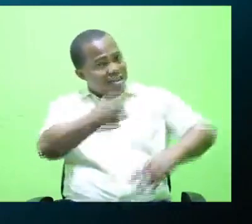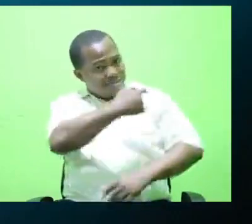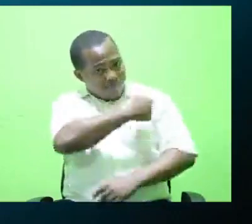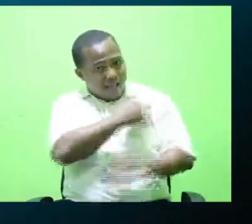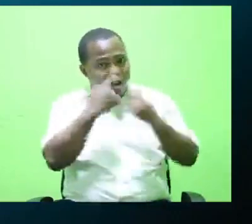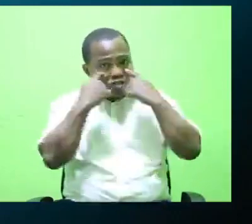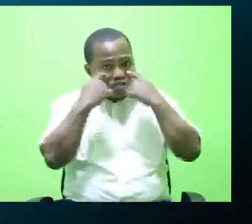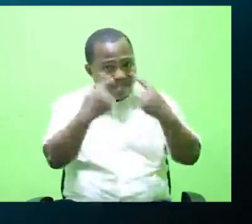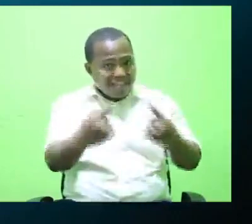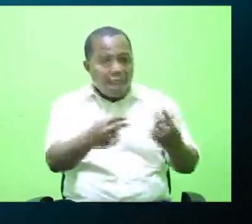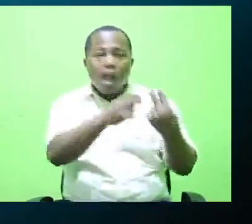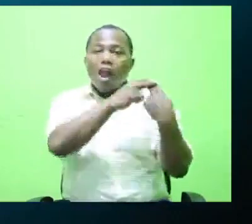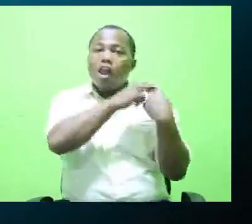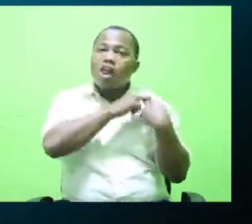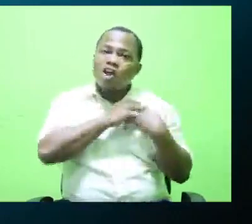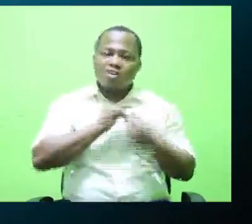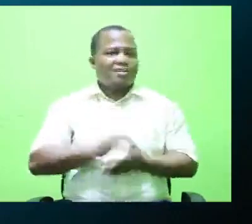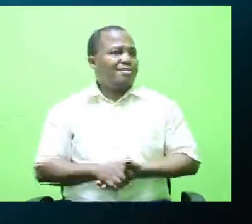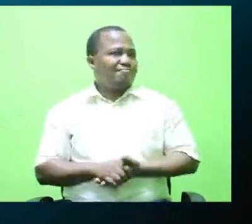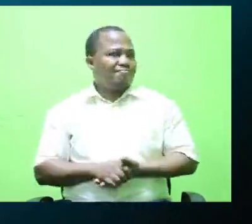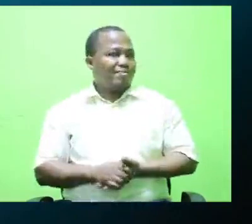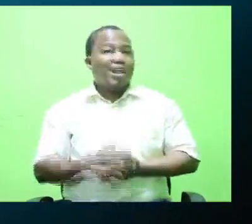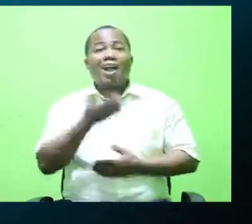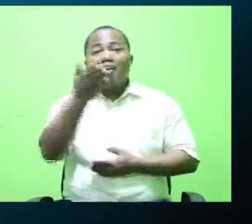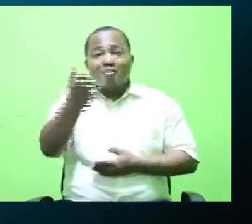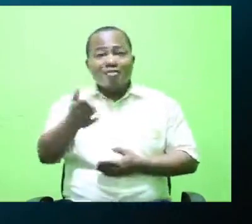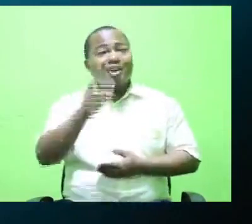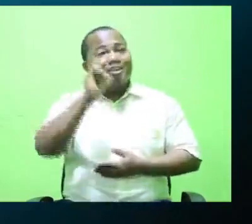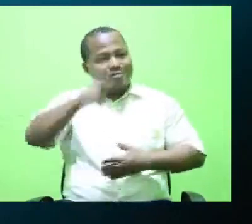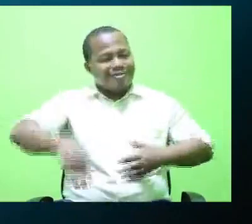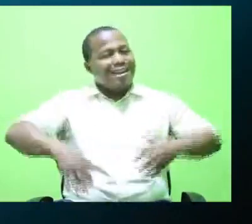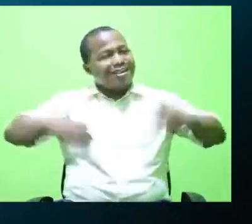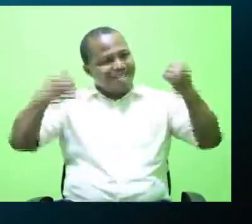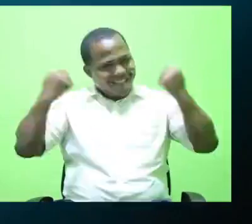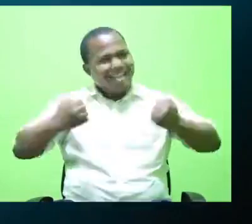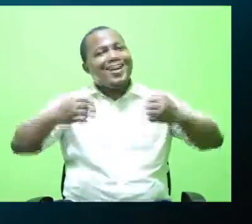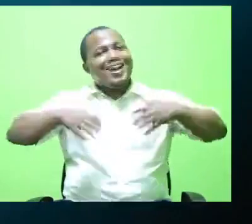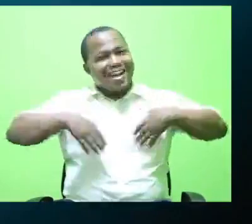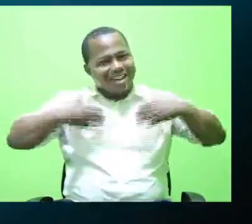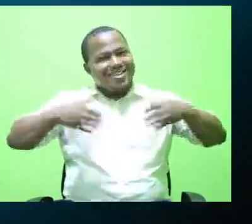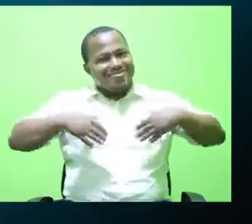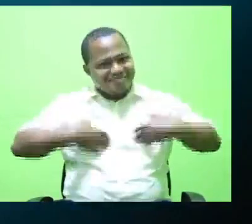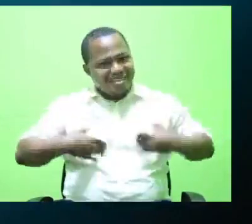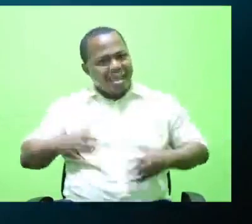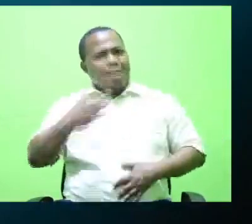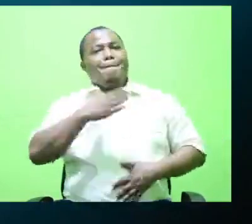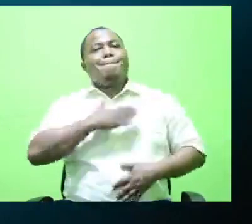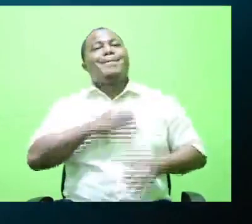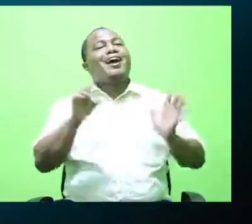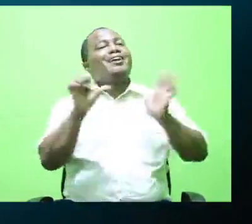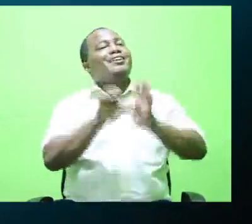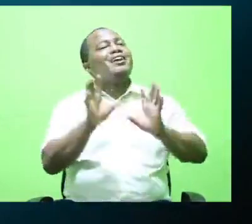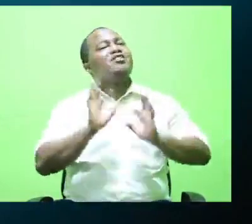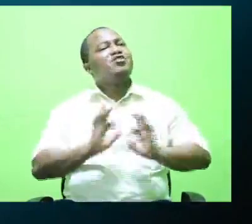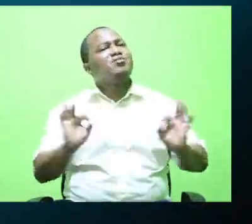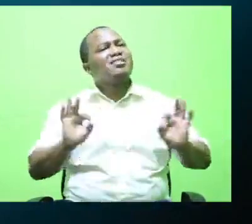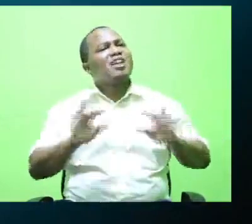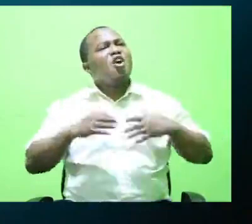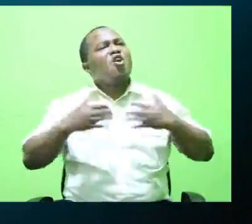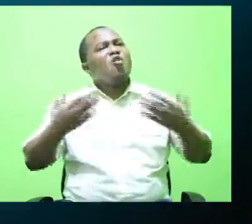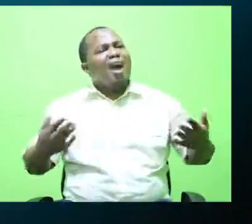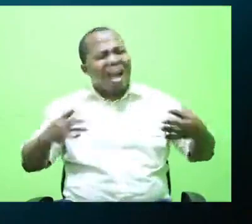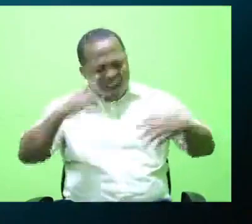doctor in order to remain healthy. My dear students,